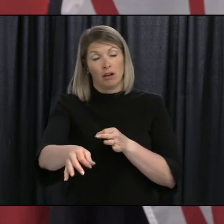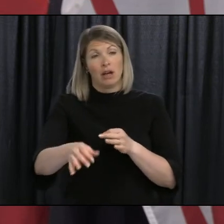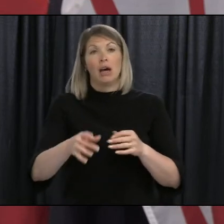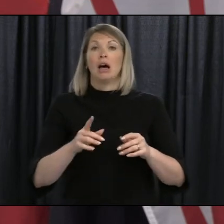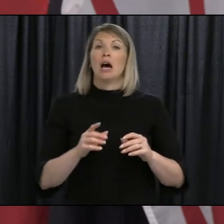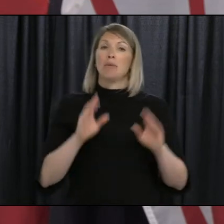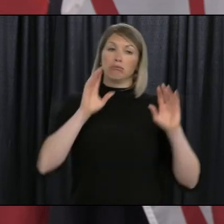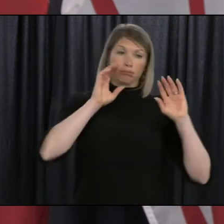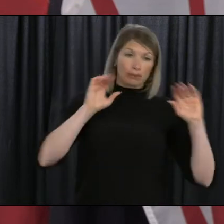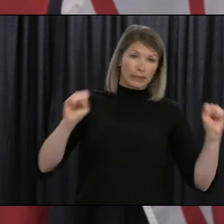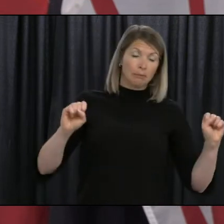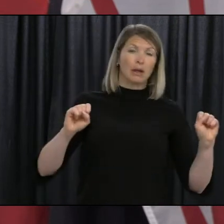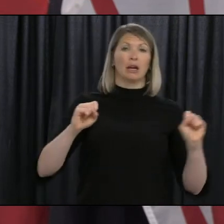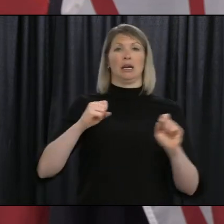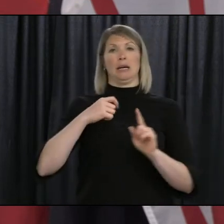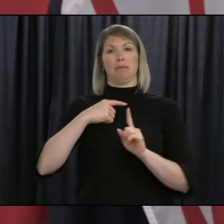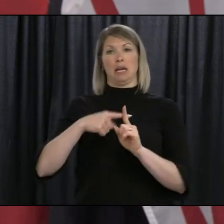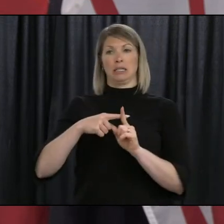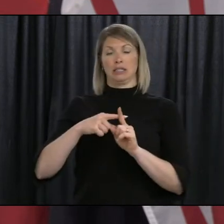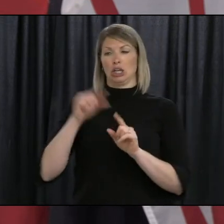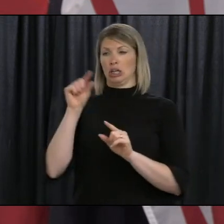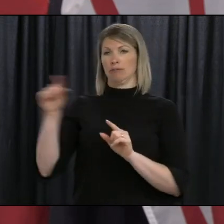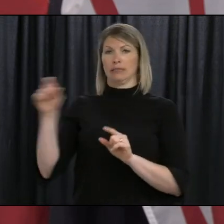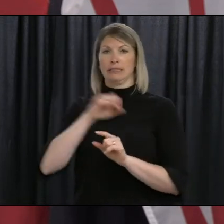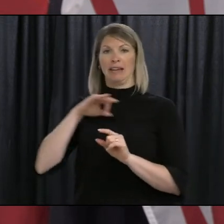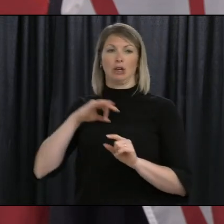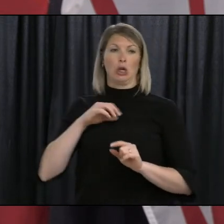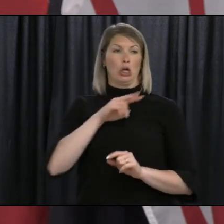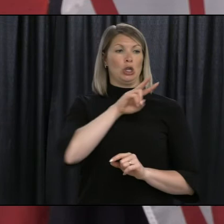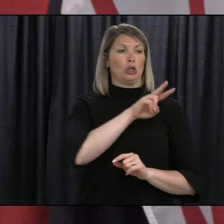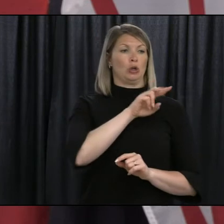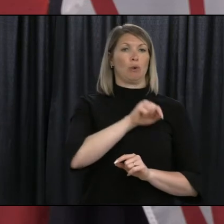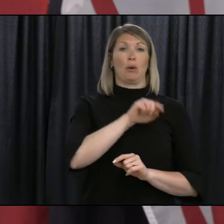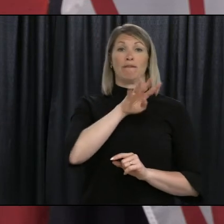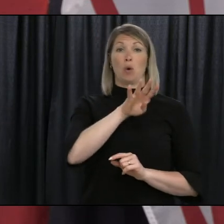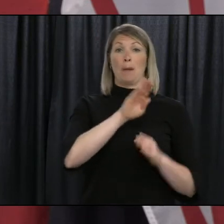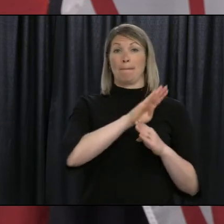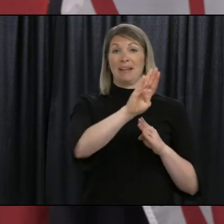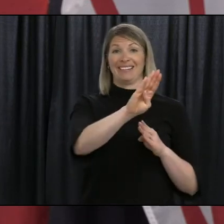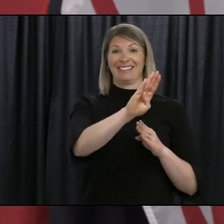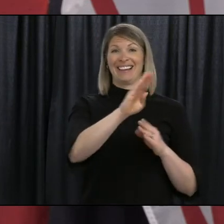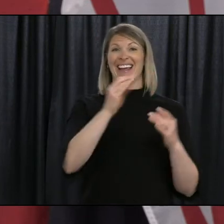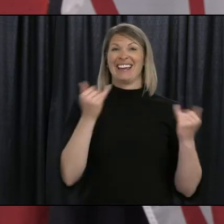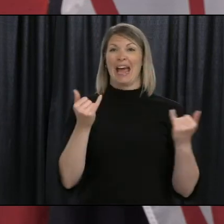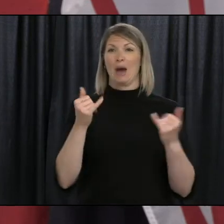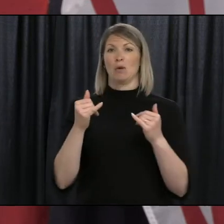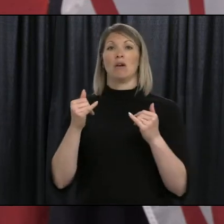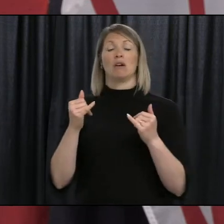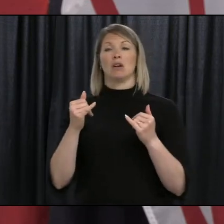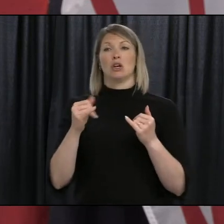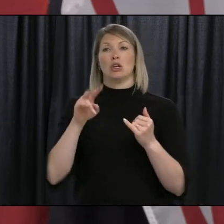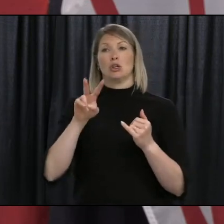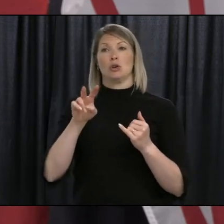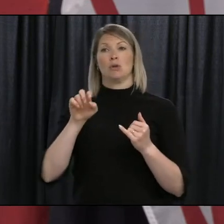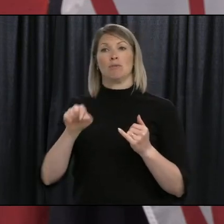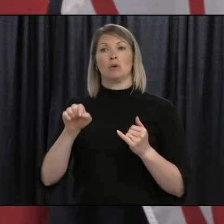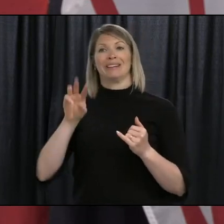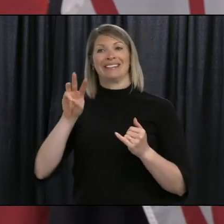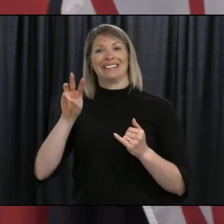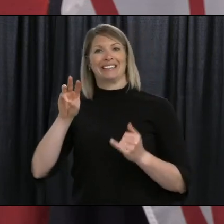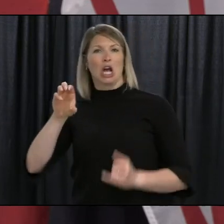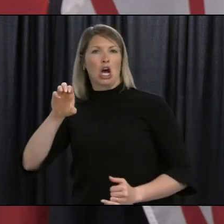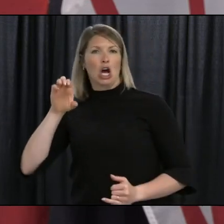we'd reduced the deficit from $2.4 billion to less than $600 million. So I think it is fair to say we'd